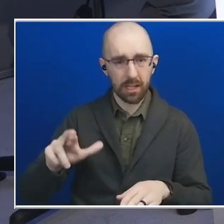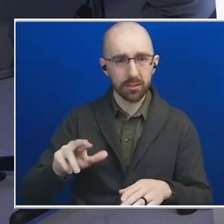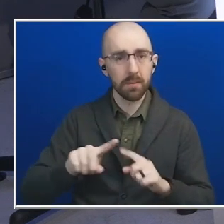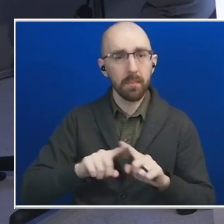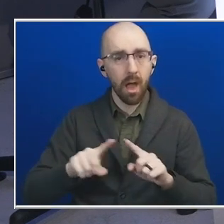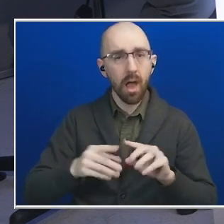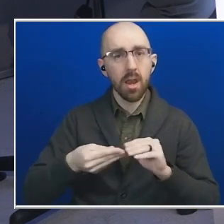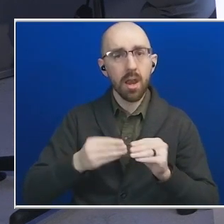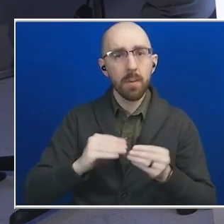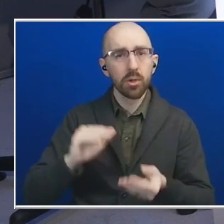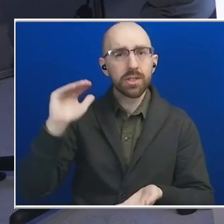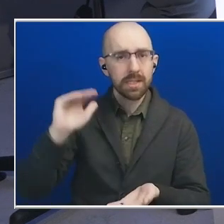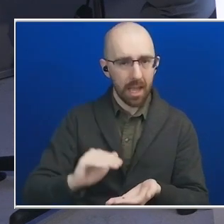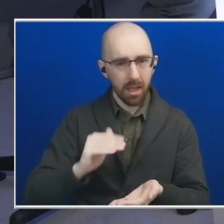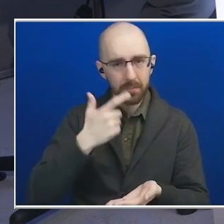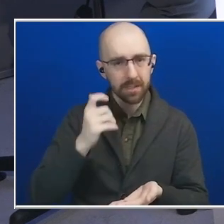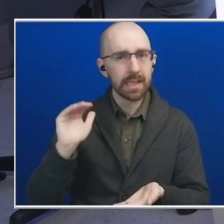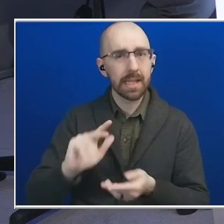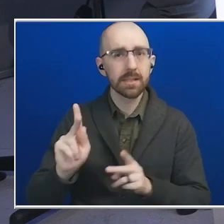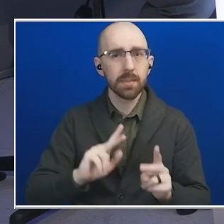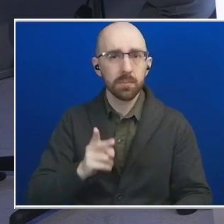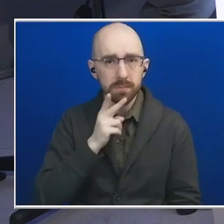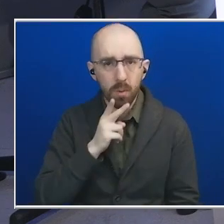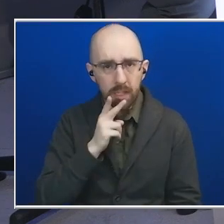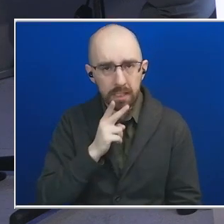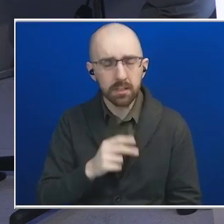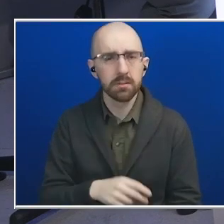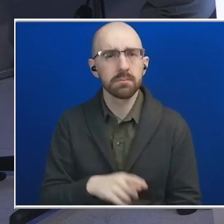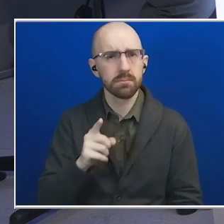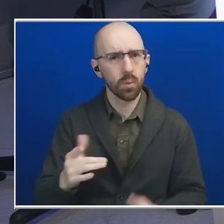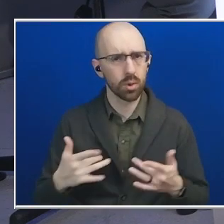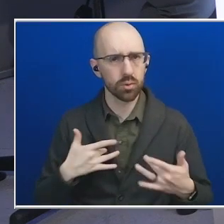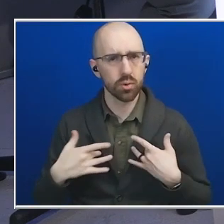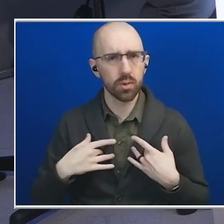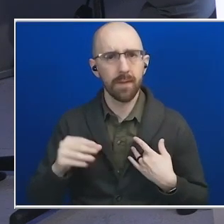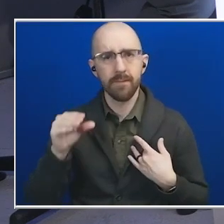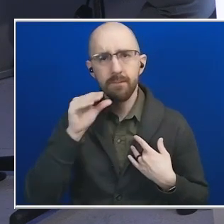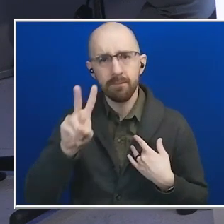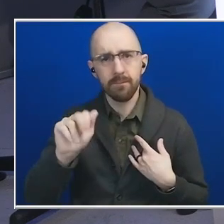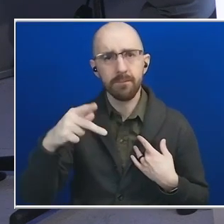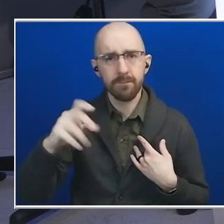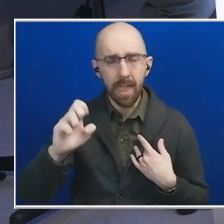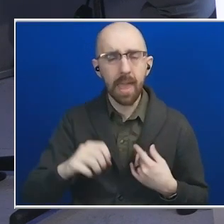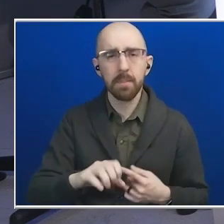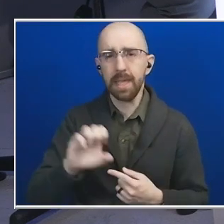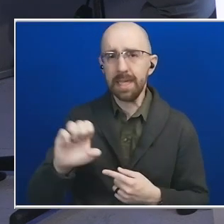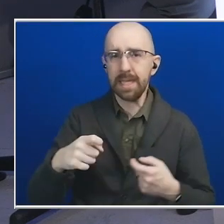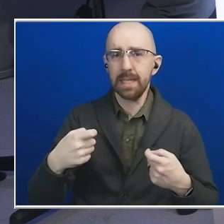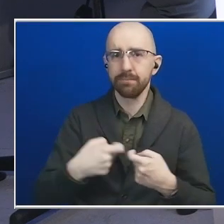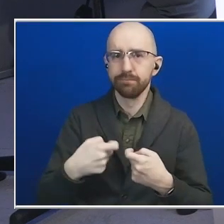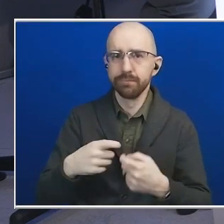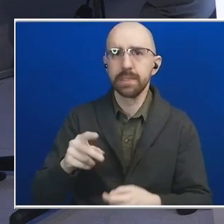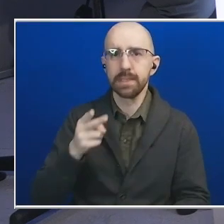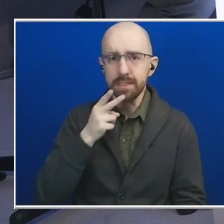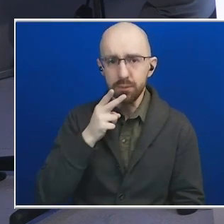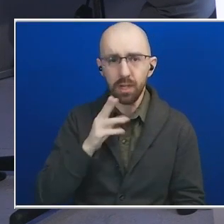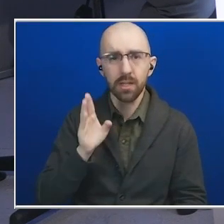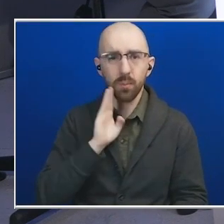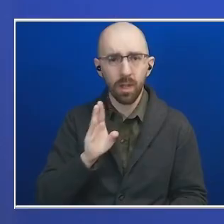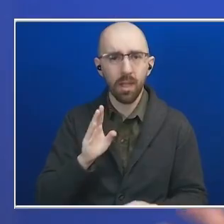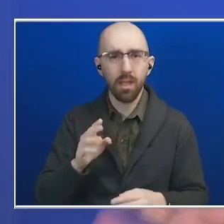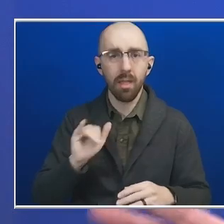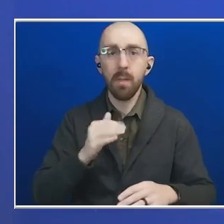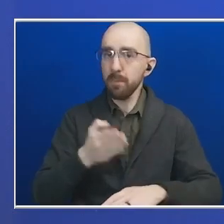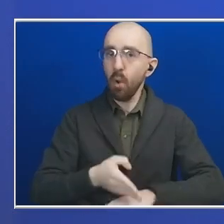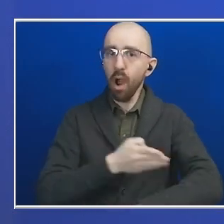to fewer people smoking. Are you concerned that vaping and e-cigarettes may undo the progress that we've seen from smoking cessation? Definitely.